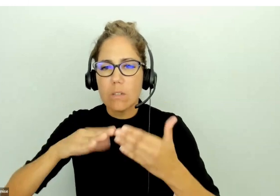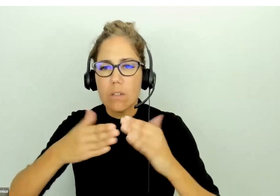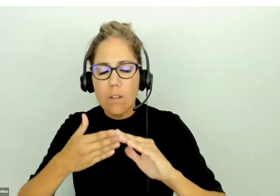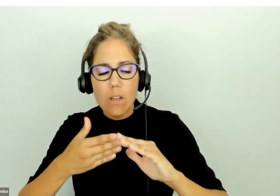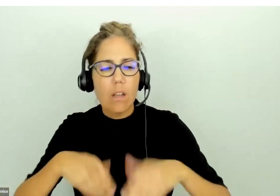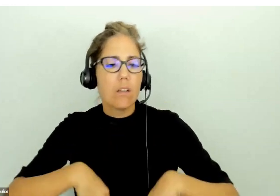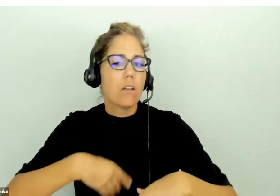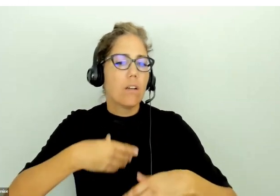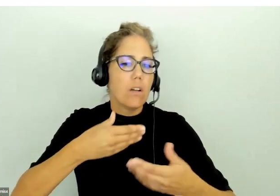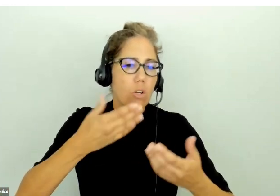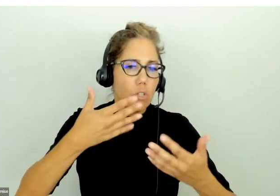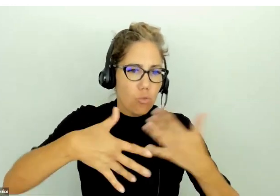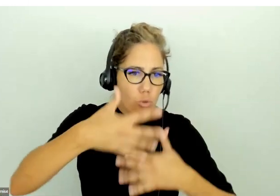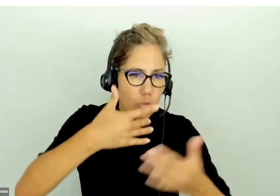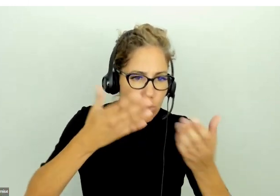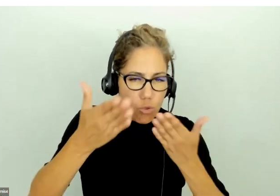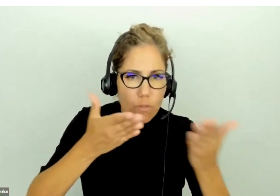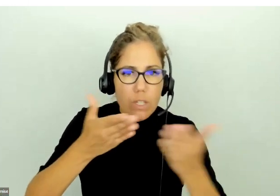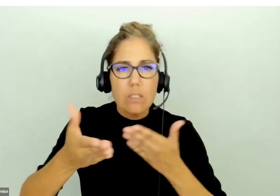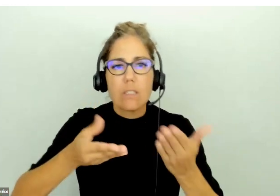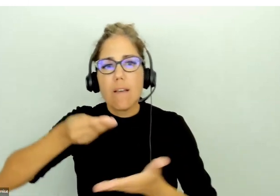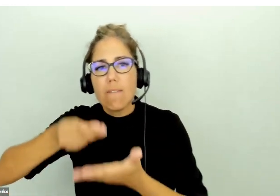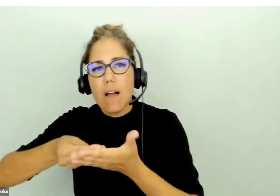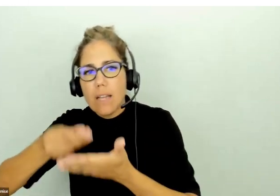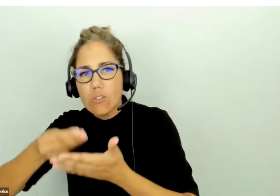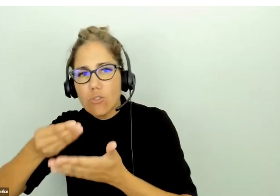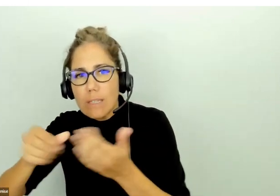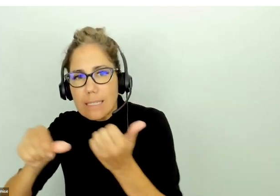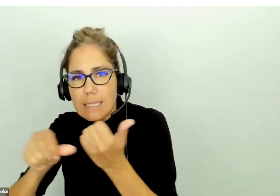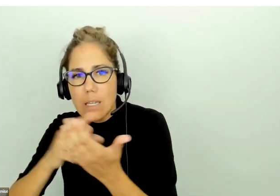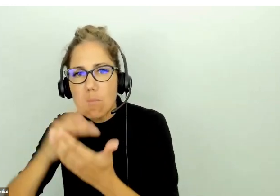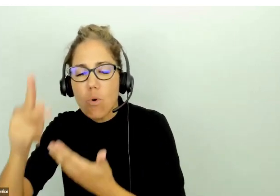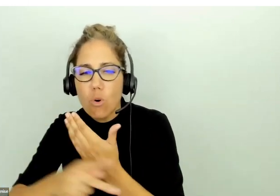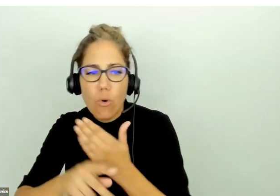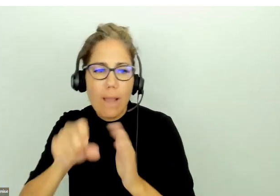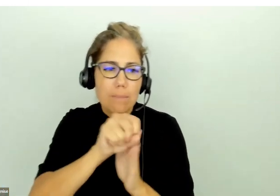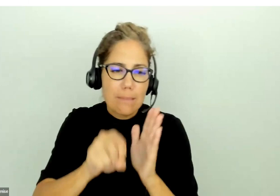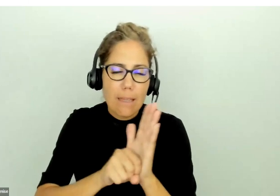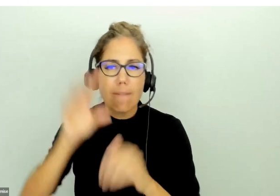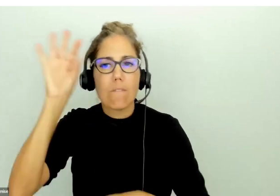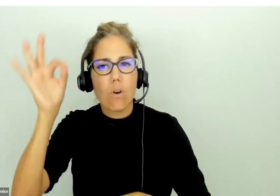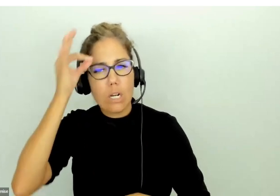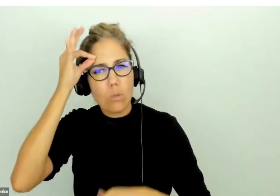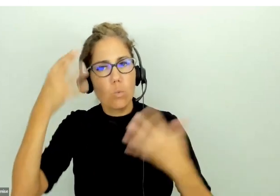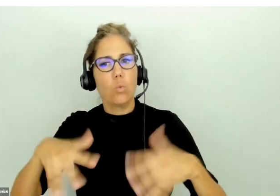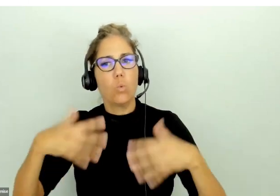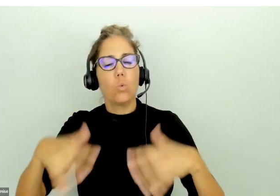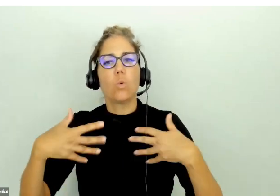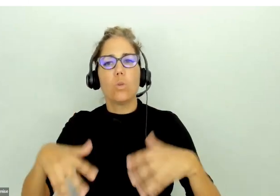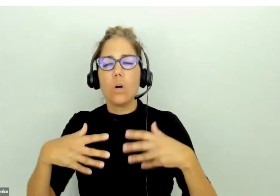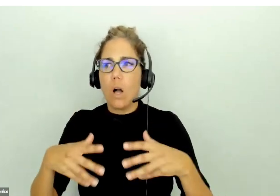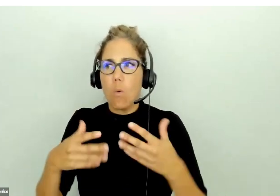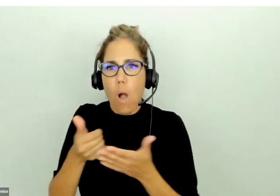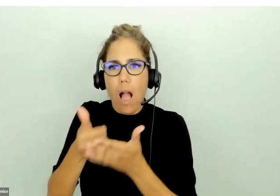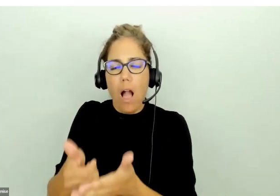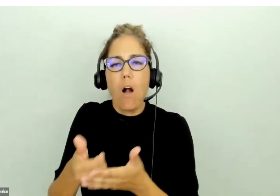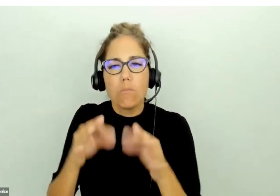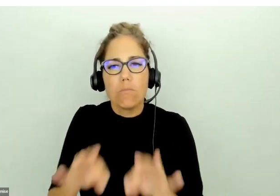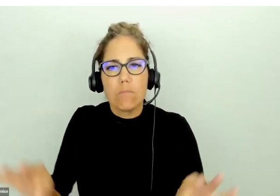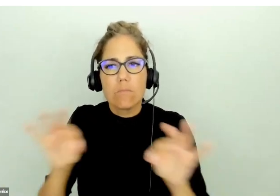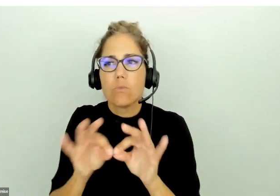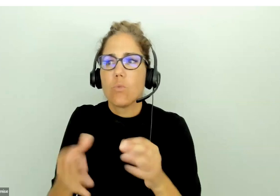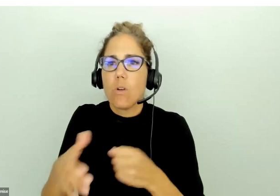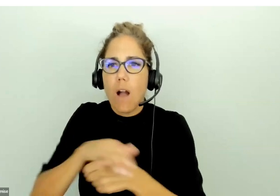assistance programs through federal, state, and local pathways can provide crucial support to cover medical expenses,